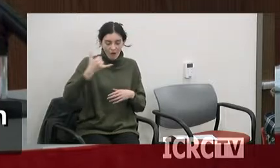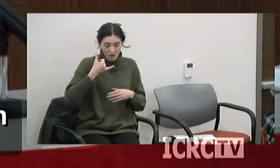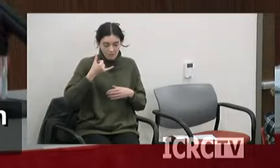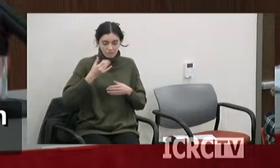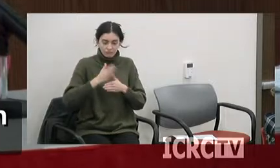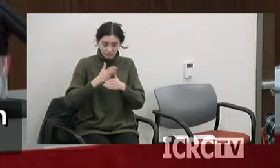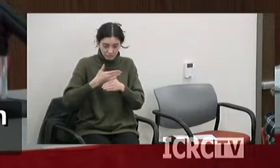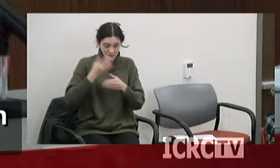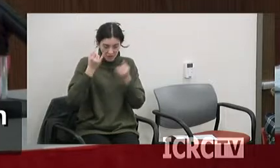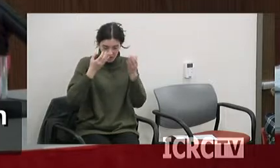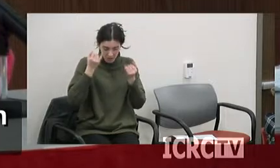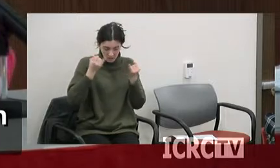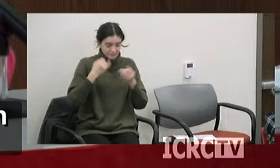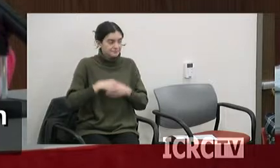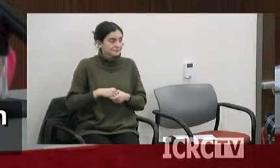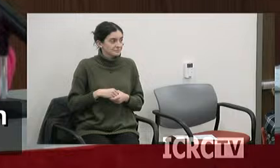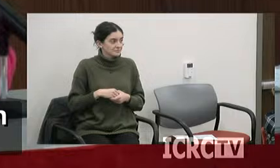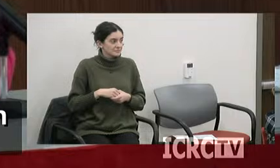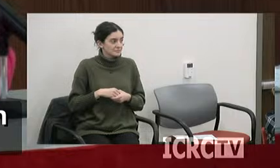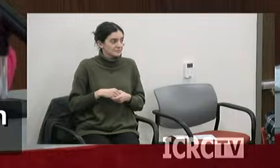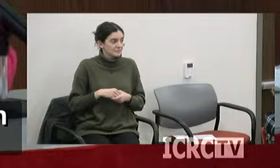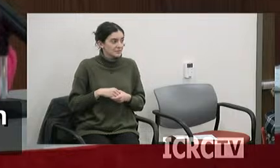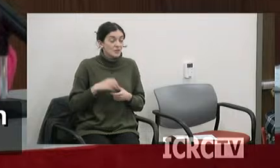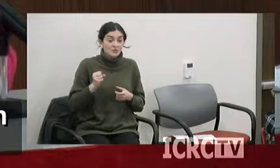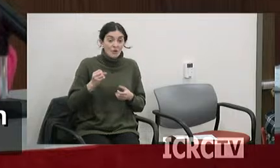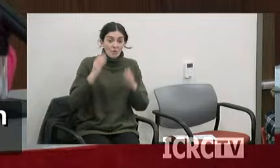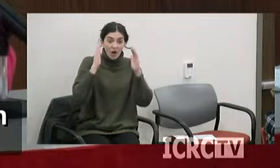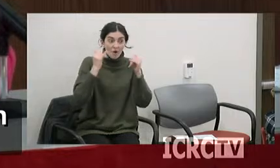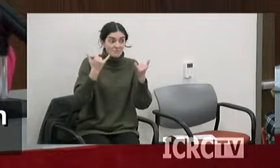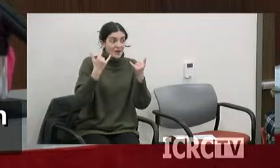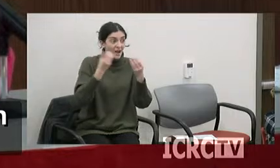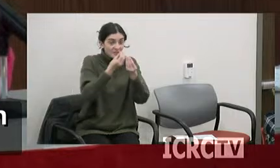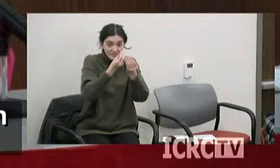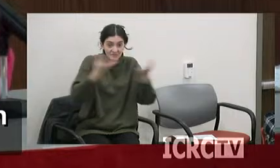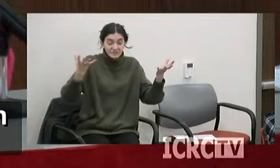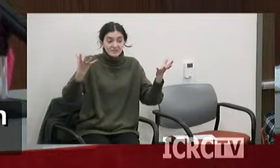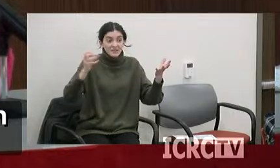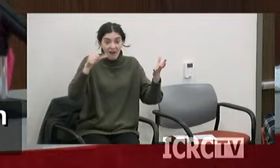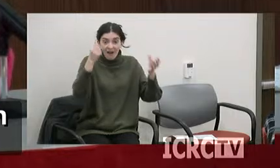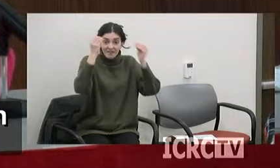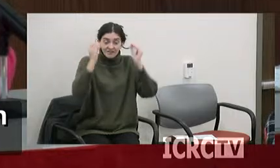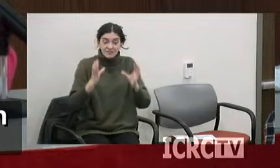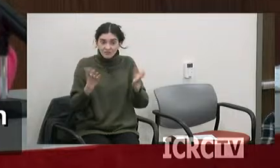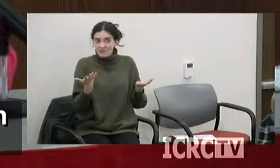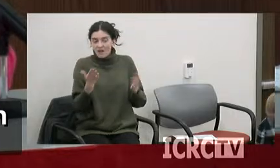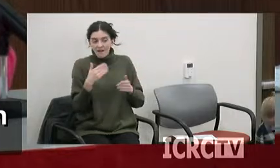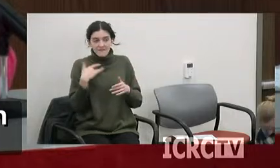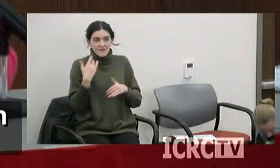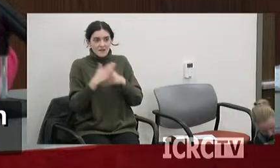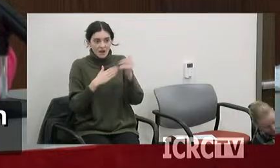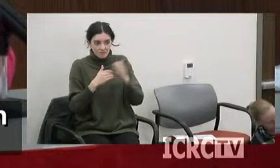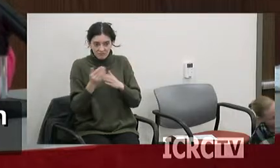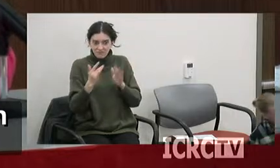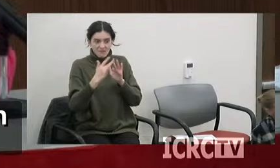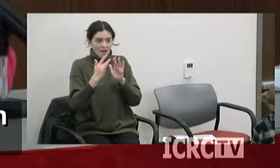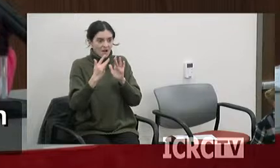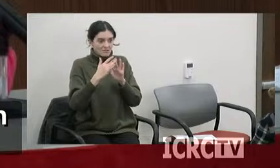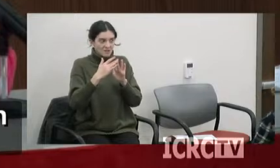And I hope that this can be an invitation to other teachers to contact any one of